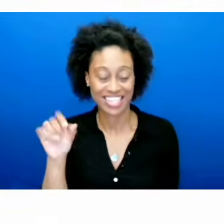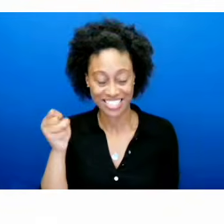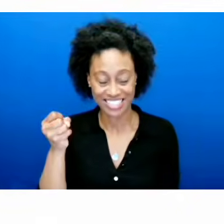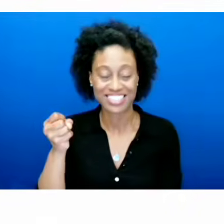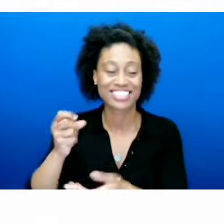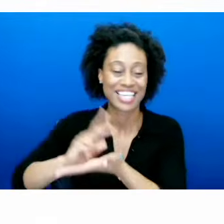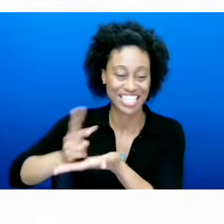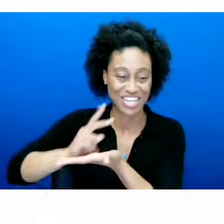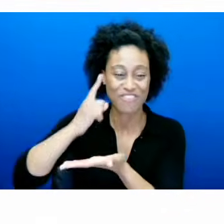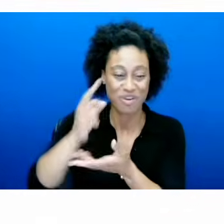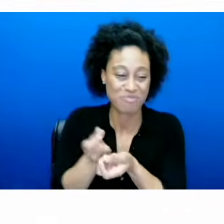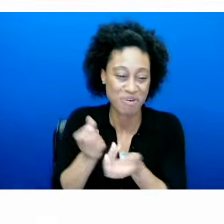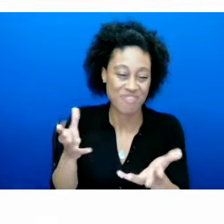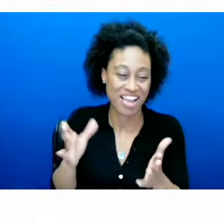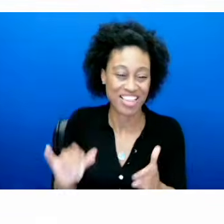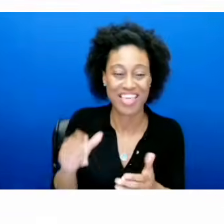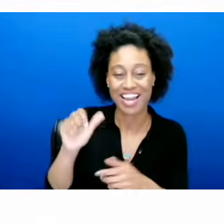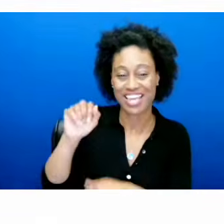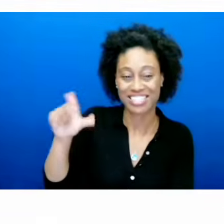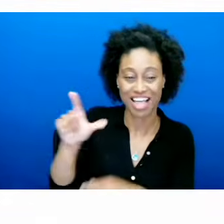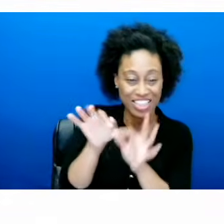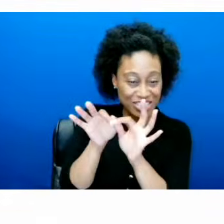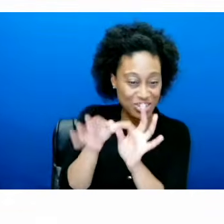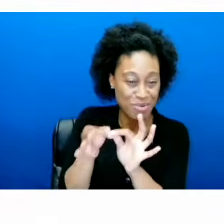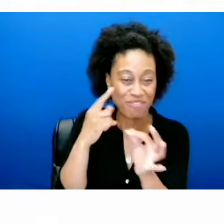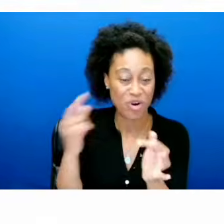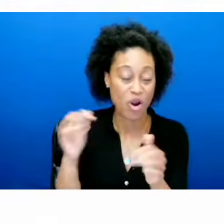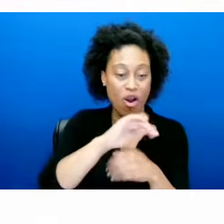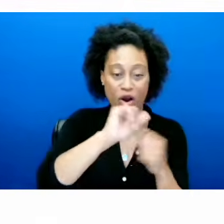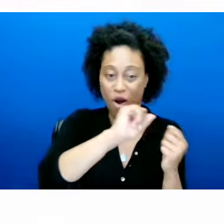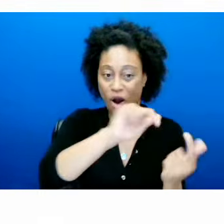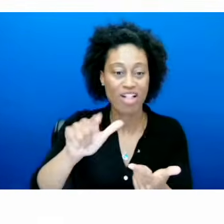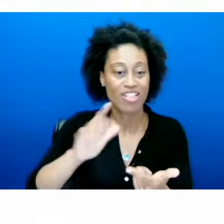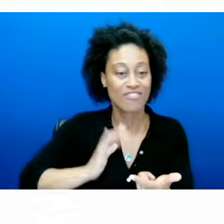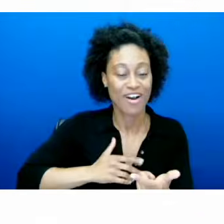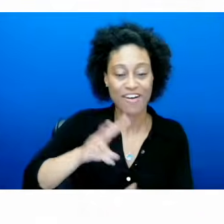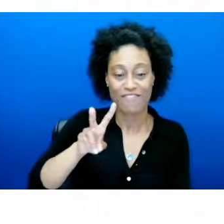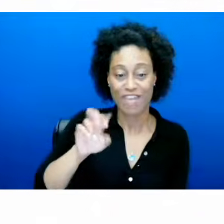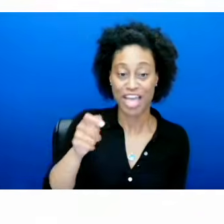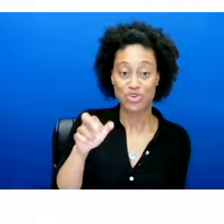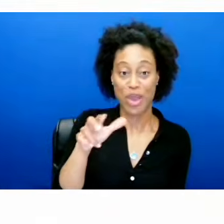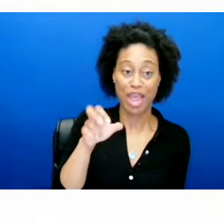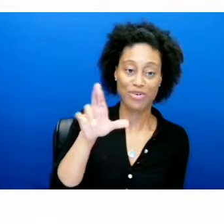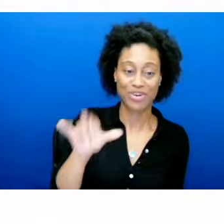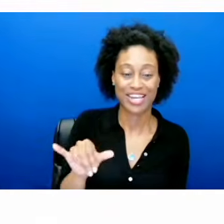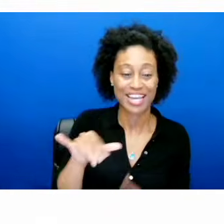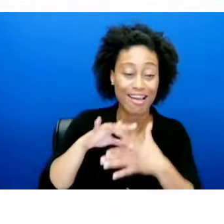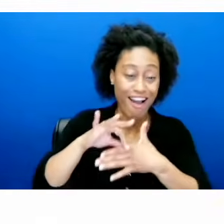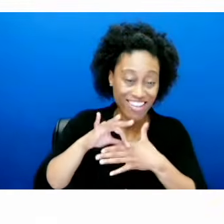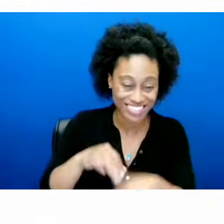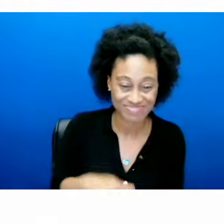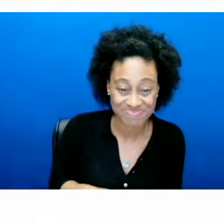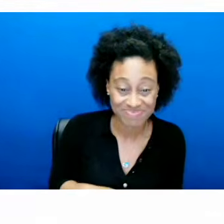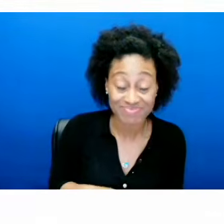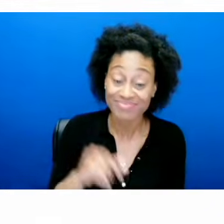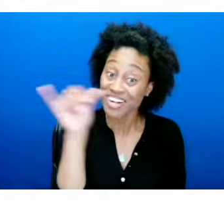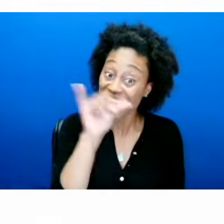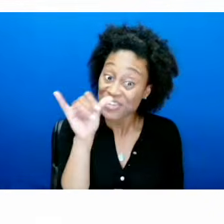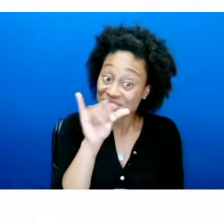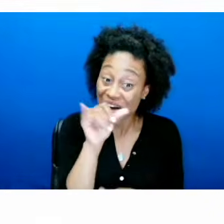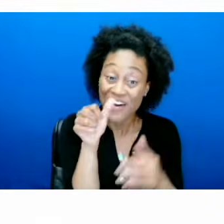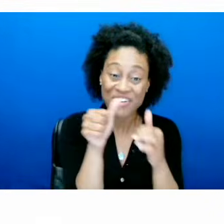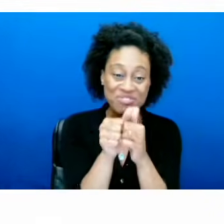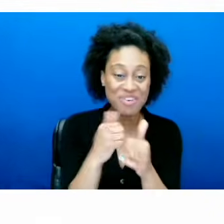for providing ASL interpretation for all of our Veguary content, along with making